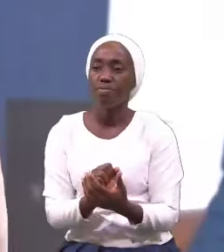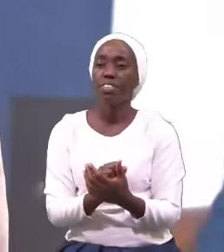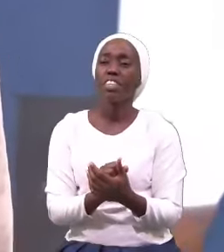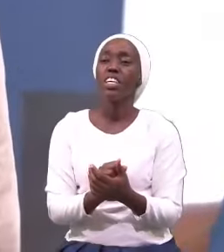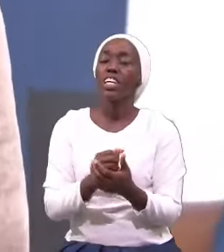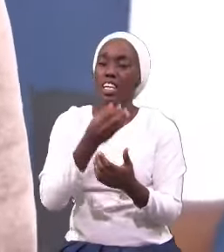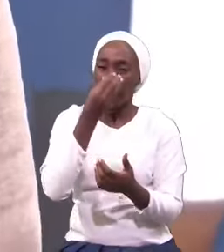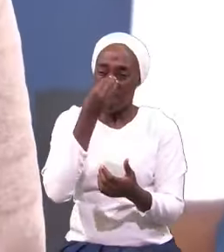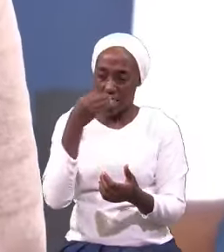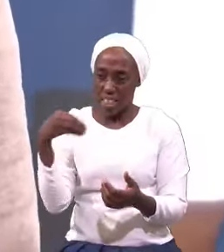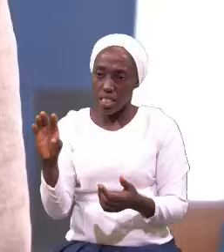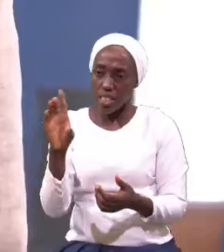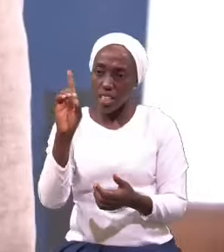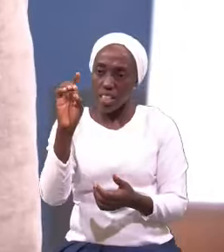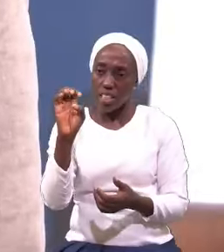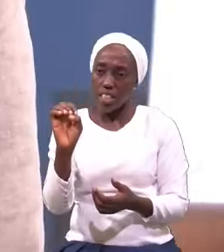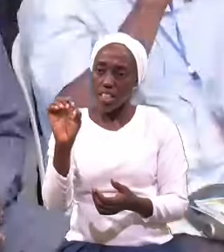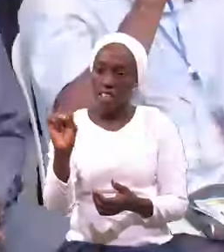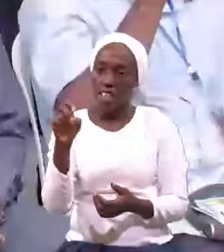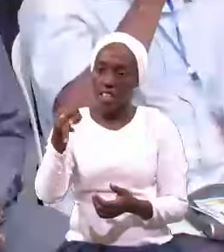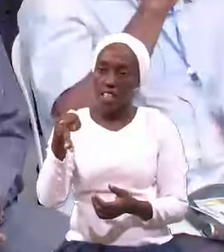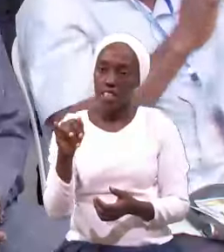Despise not the Holy Spirit.